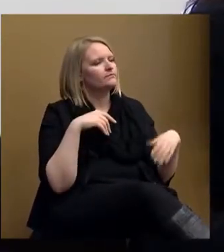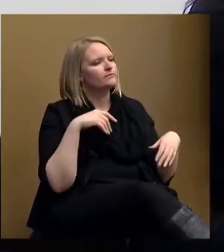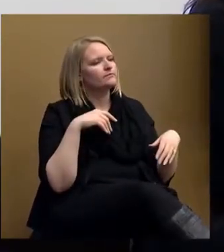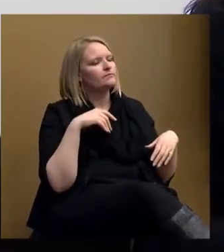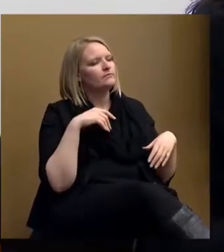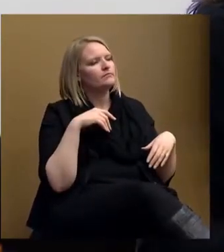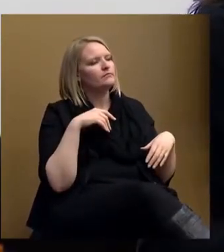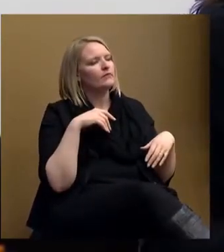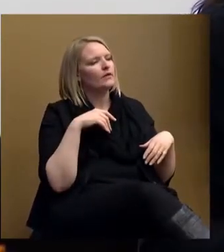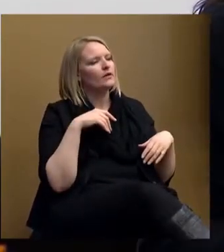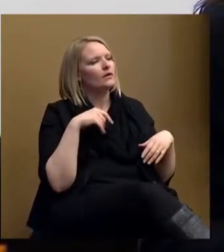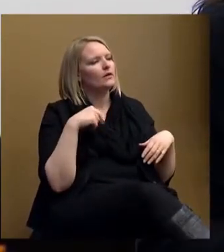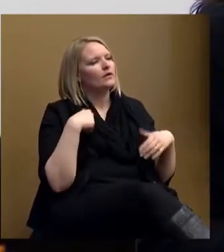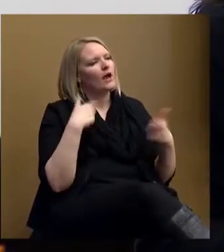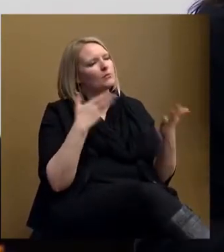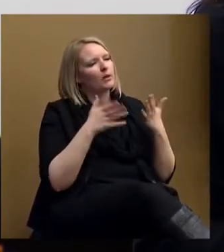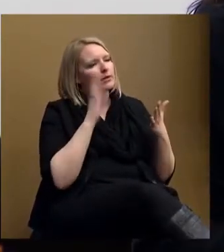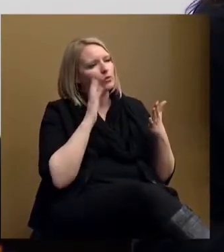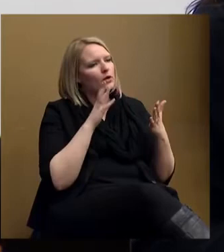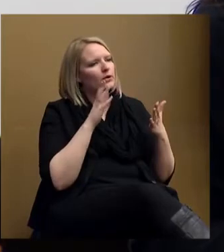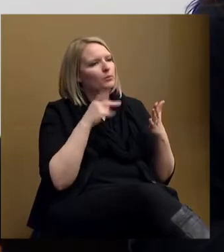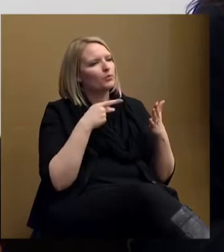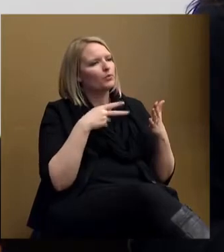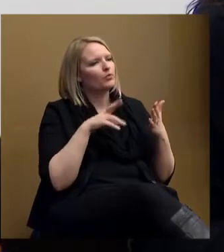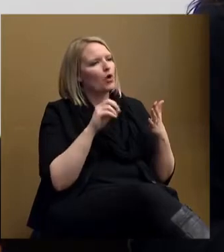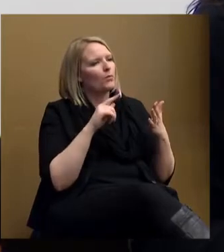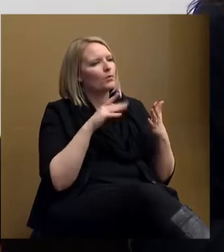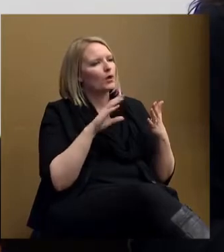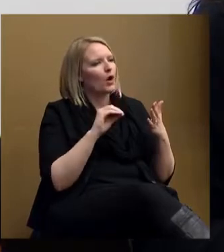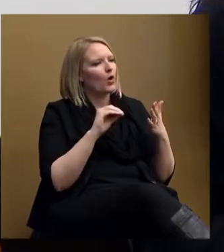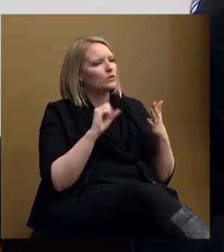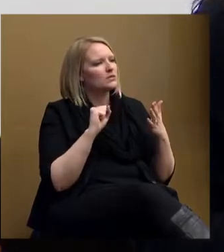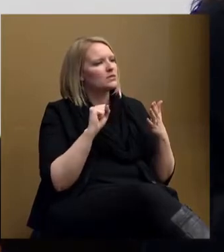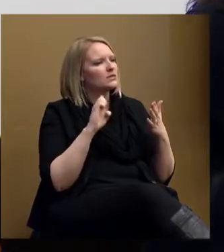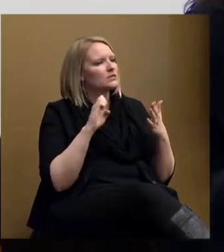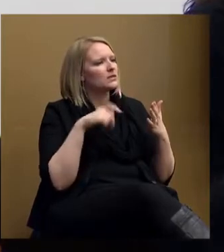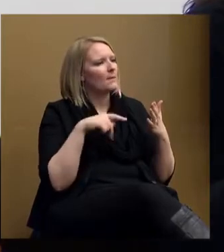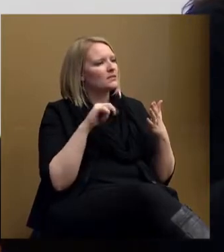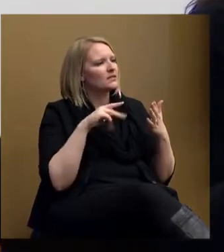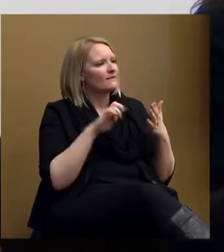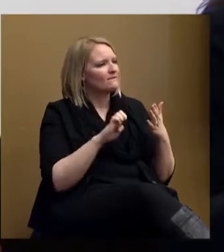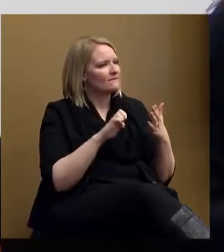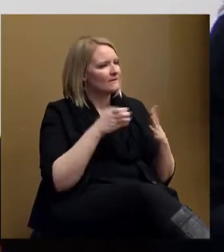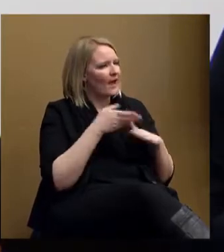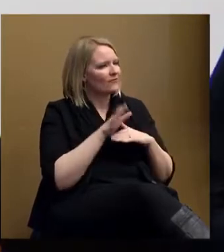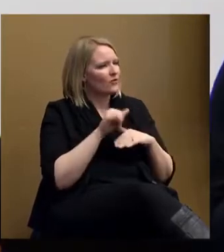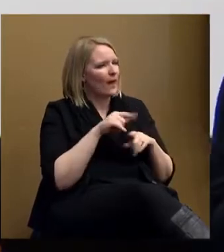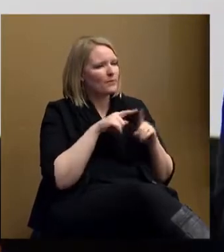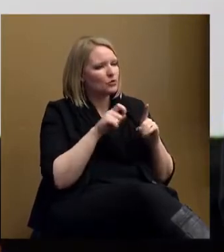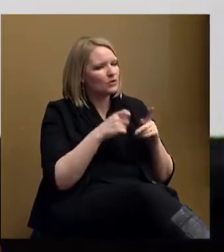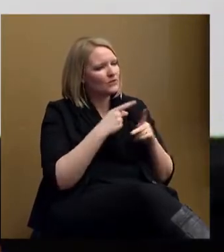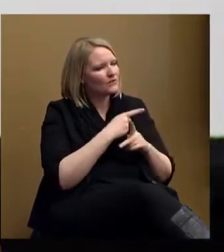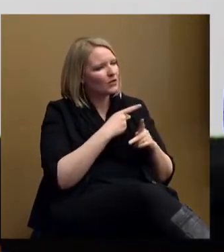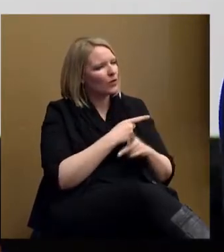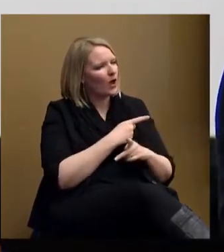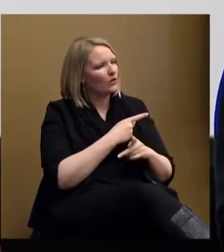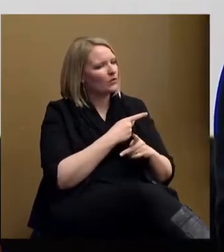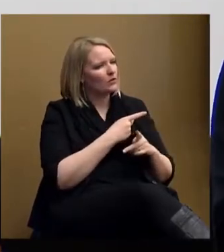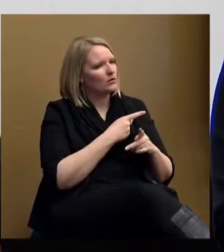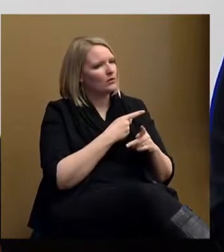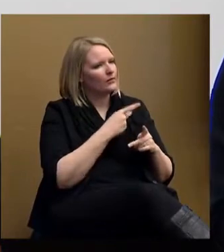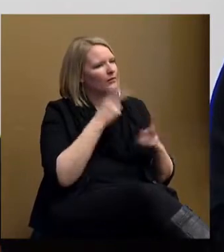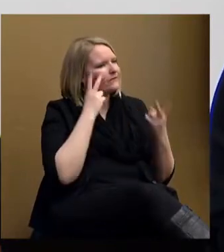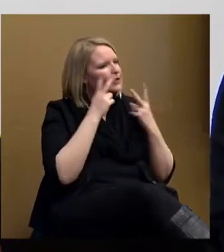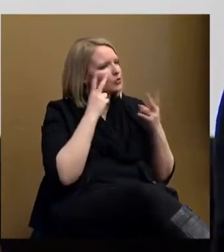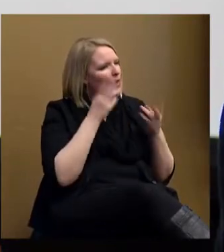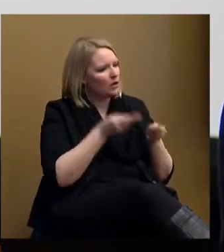So I would probably go proprioceptive second after that. But figure out what's going on with that visual just by putting some things